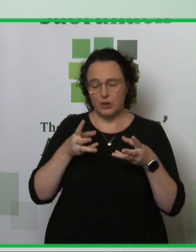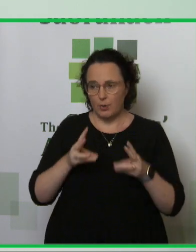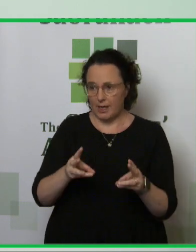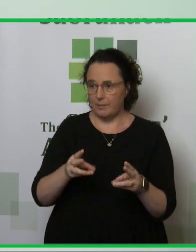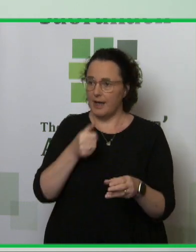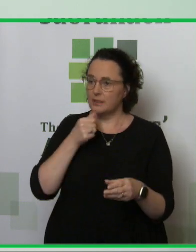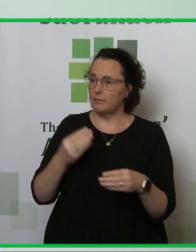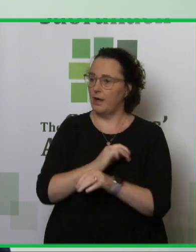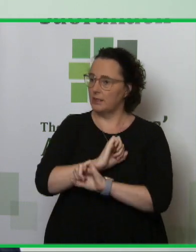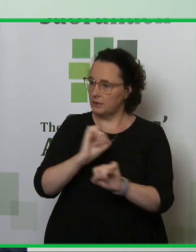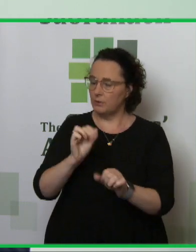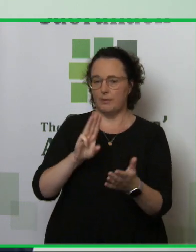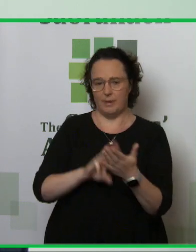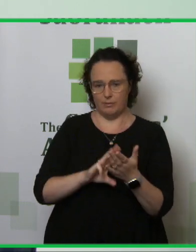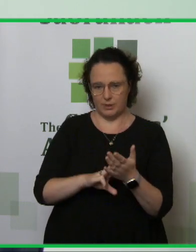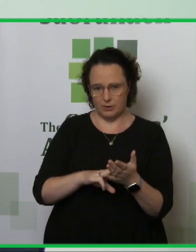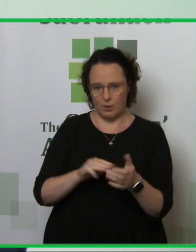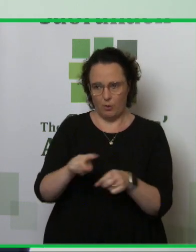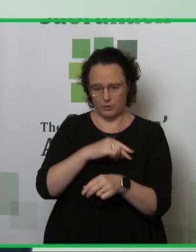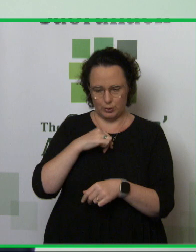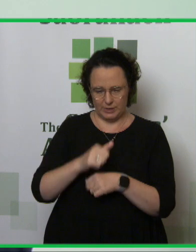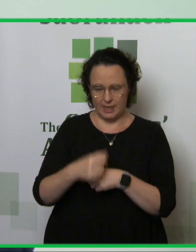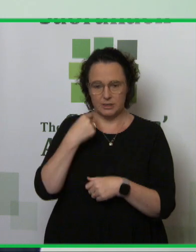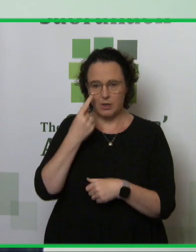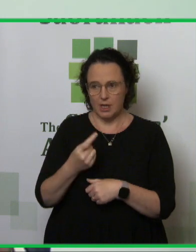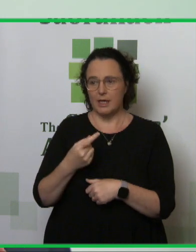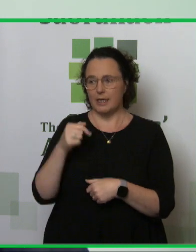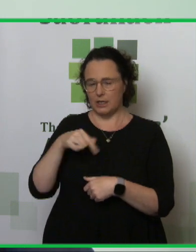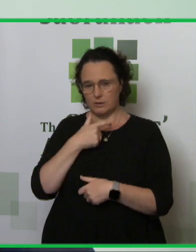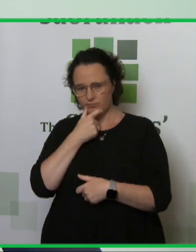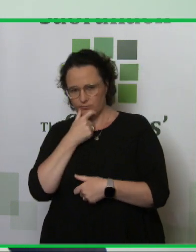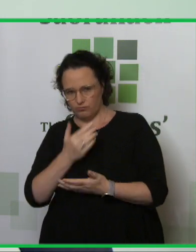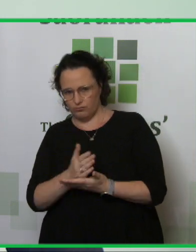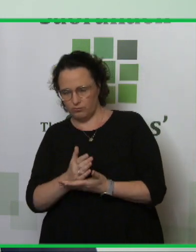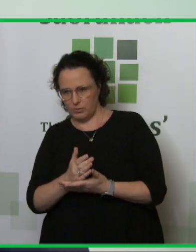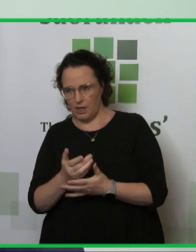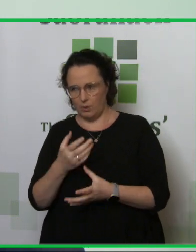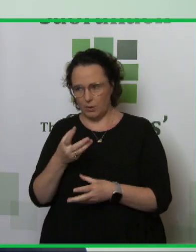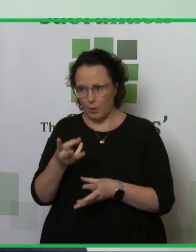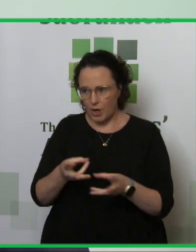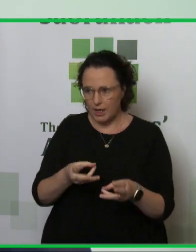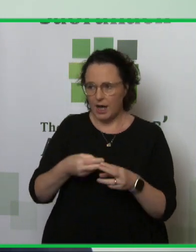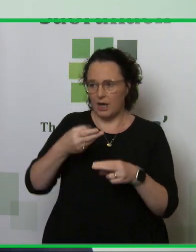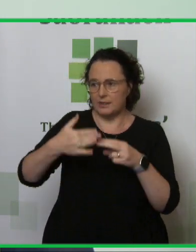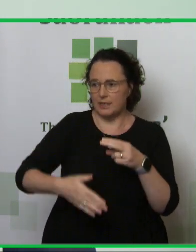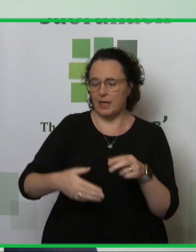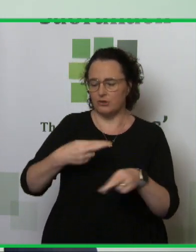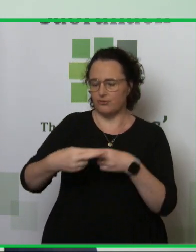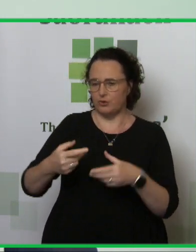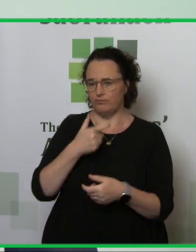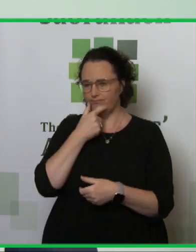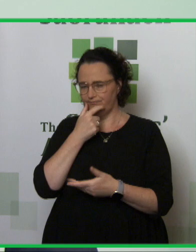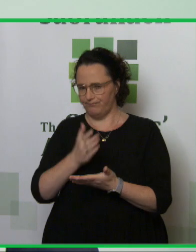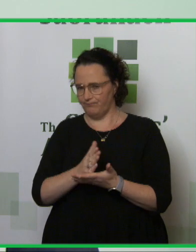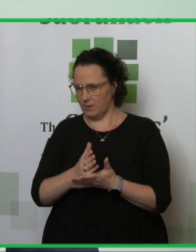looking forward to this exercise. There are skeptics in the room, there are skeptics outside the room about how this works, but one thing I can assure you is that you are